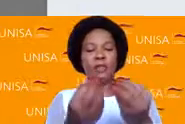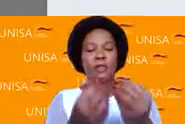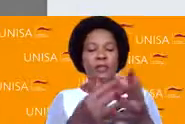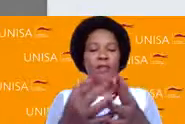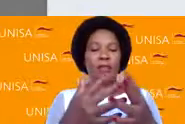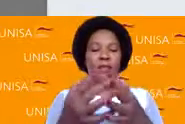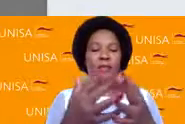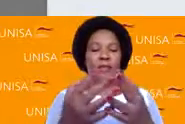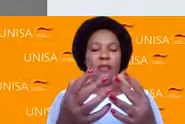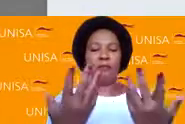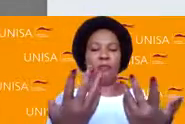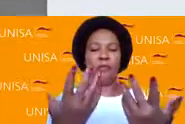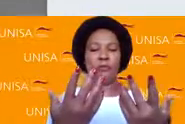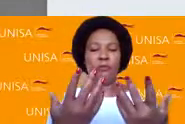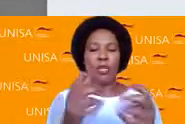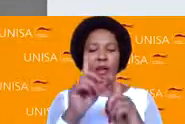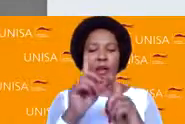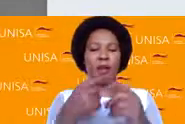can answer so far.